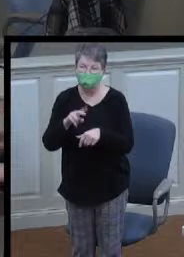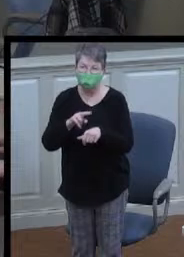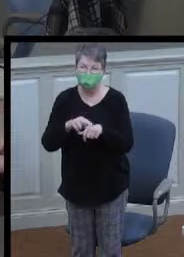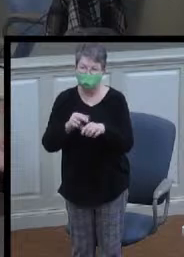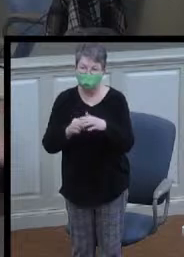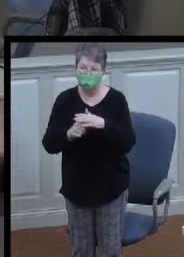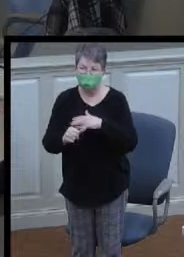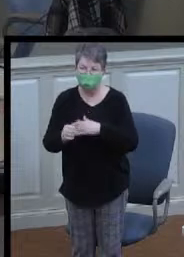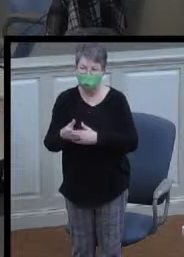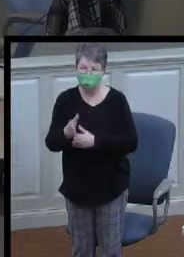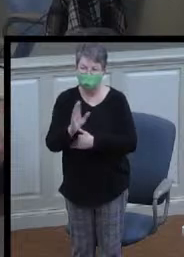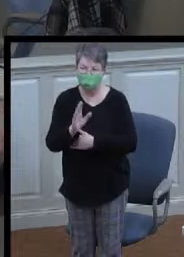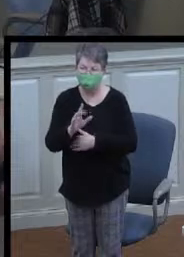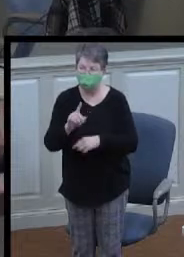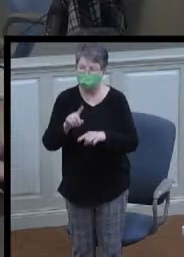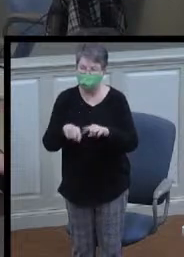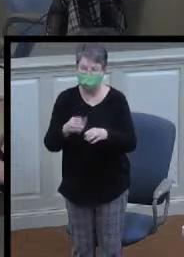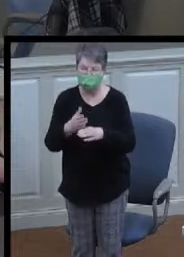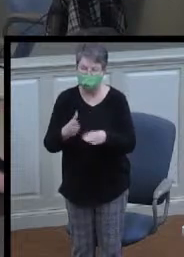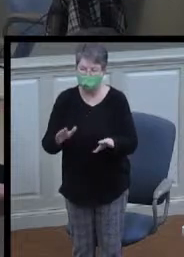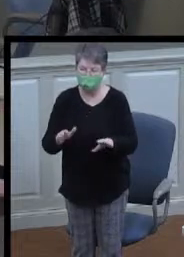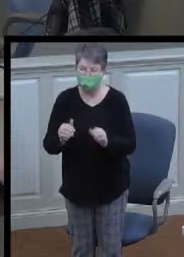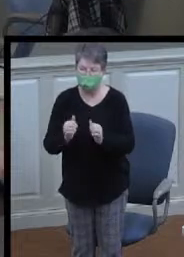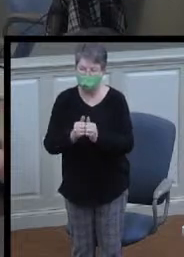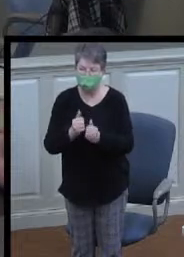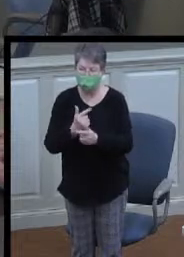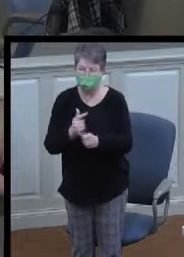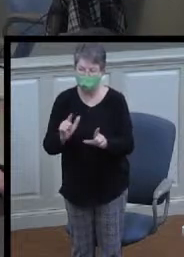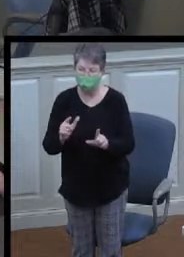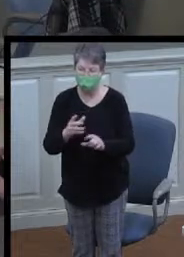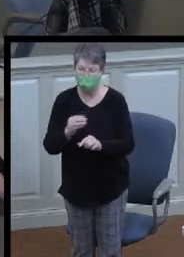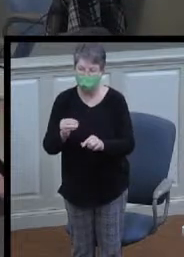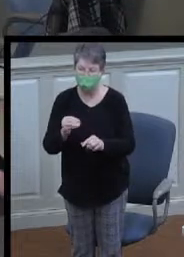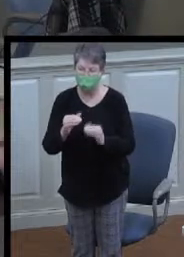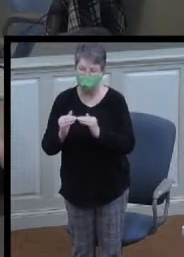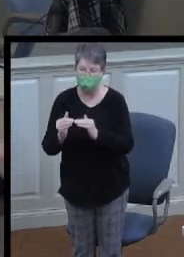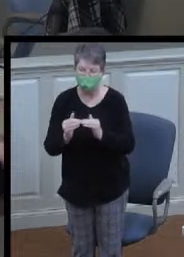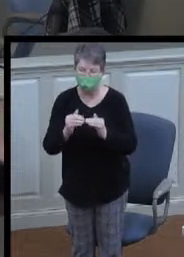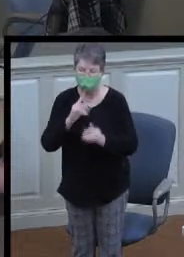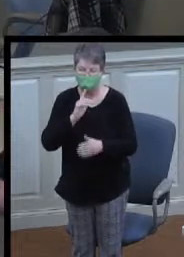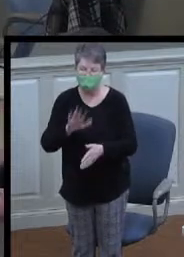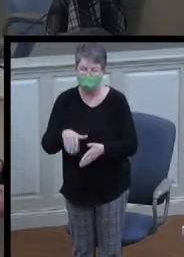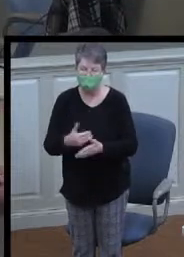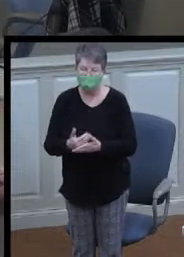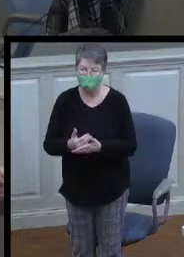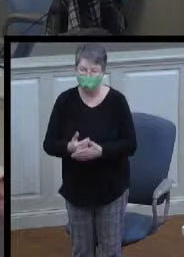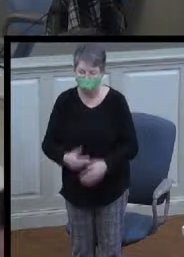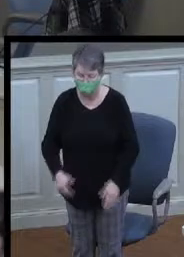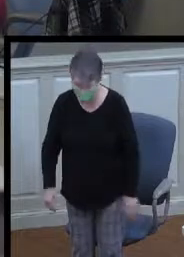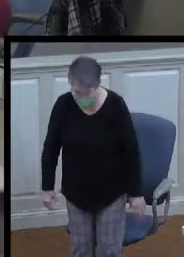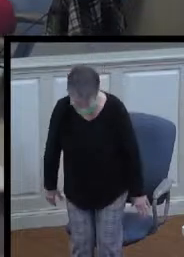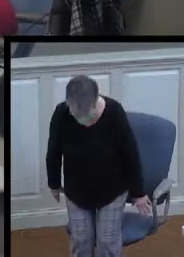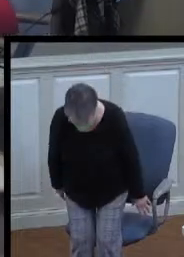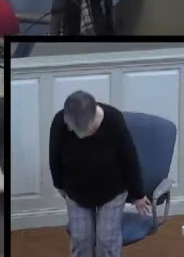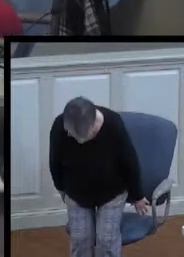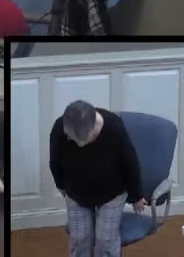nation, under God, indivisible, with liberty and justice for all.